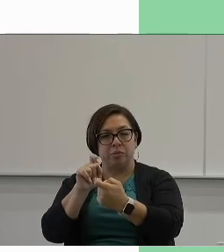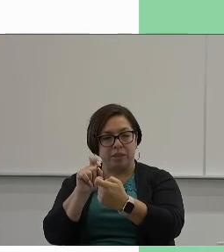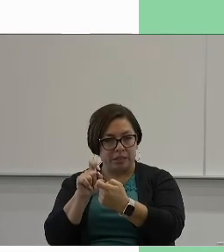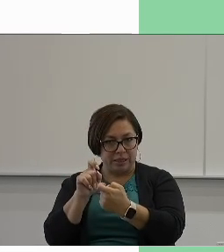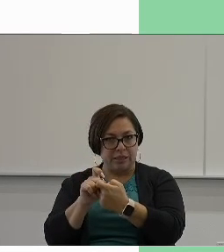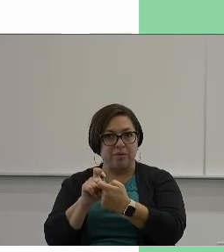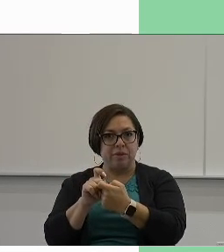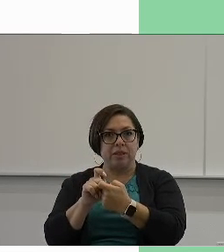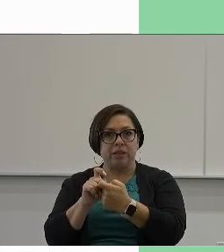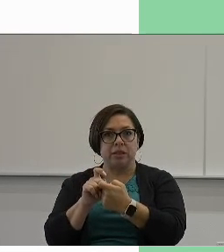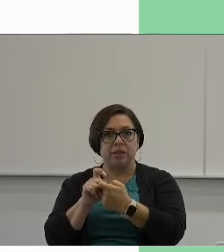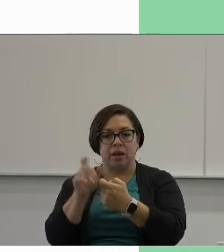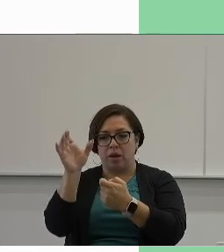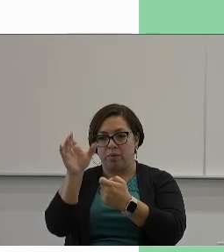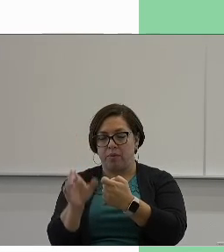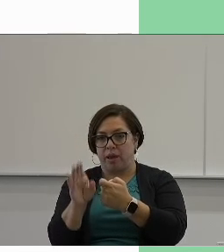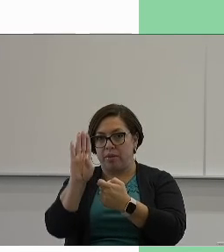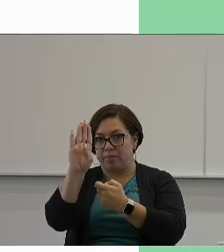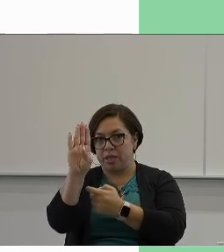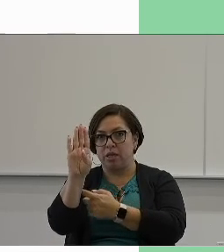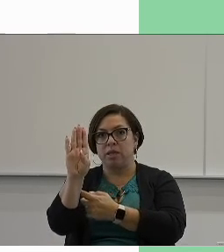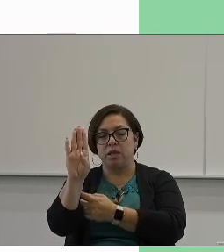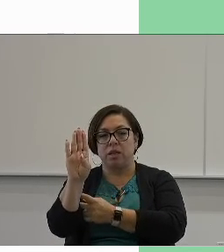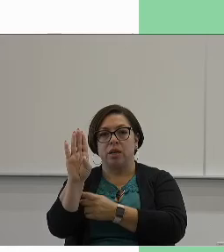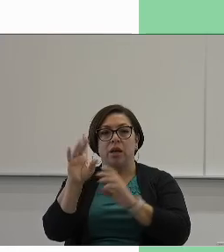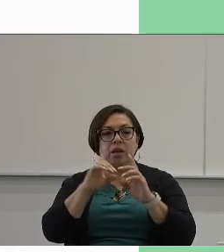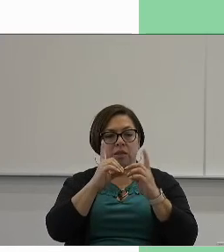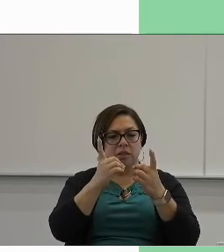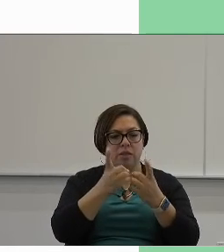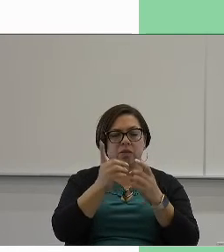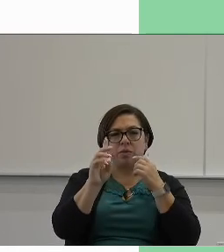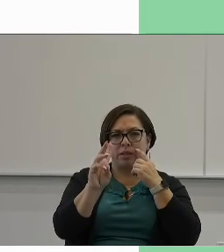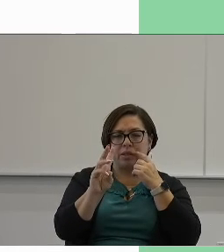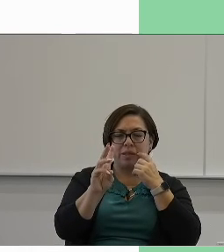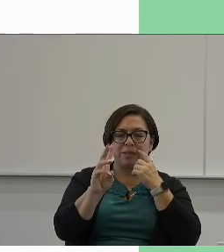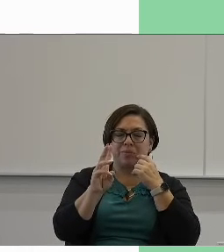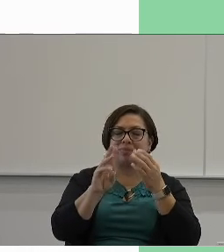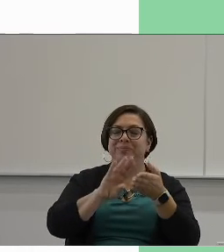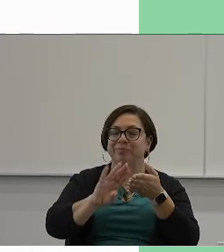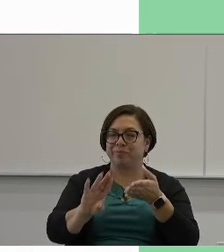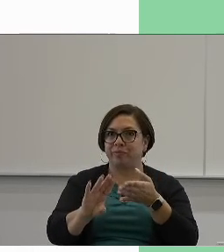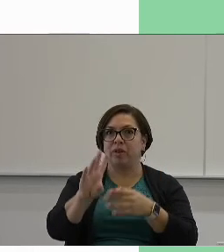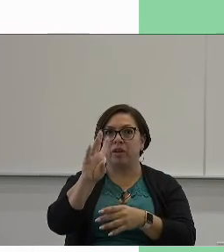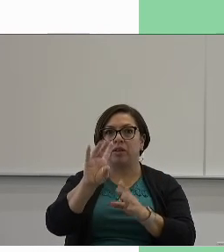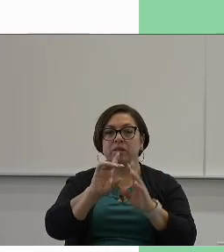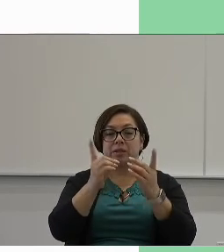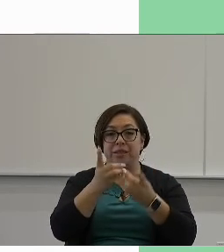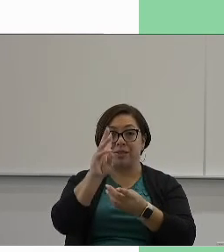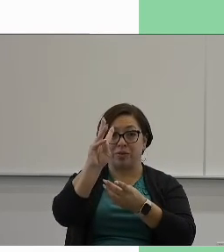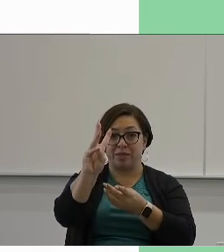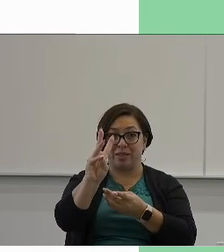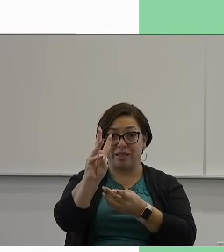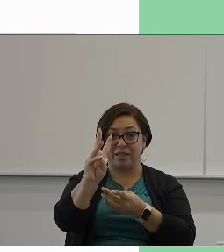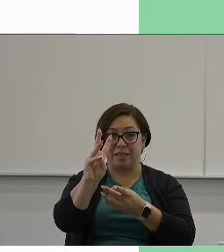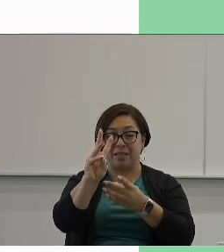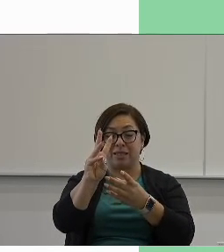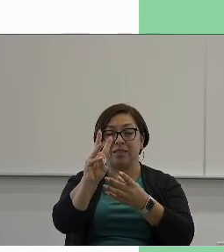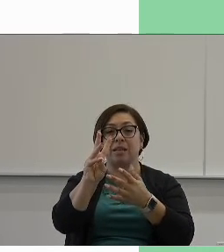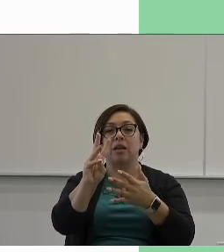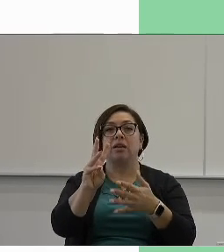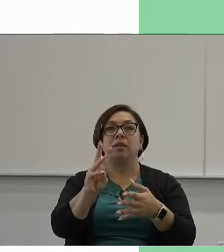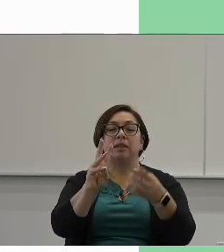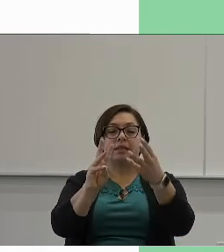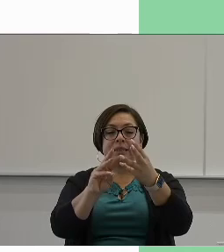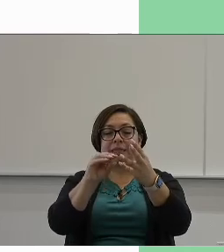plan, District 6, gives a little bit more of its territory to District 5.